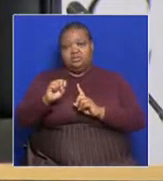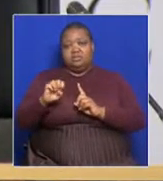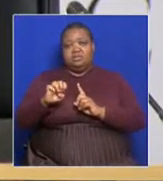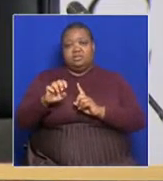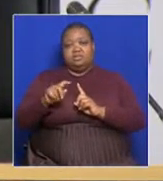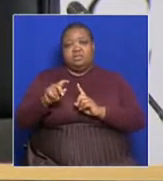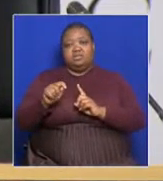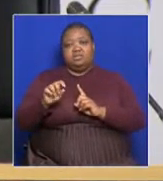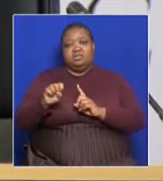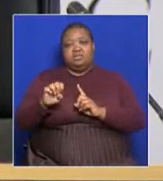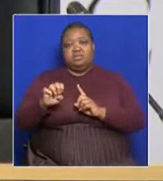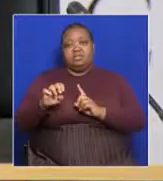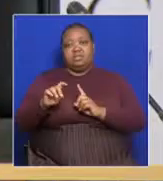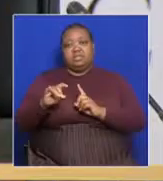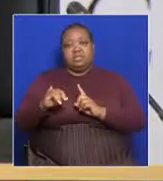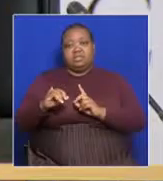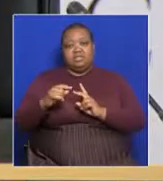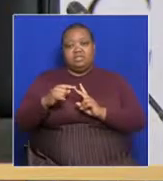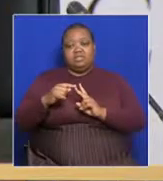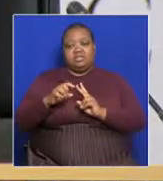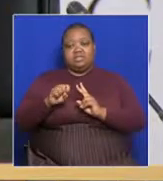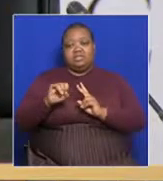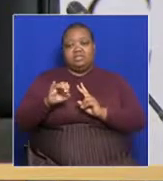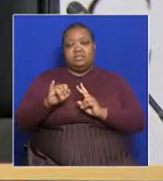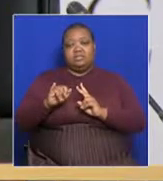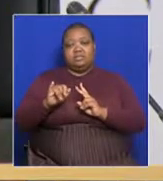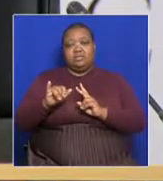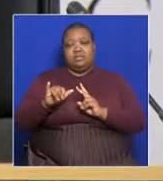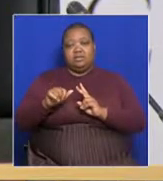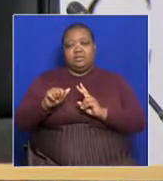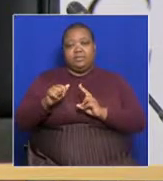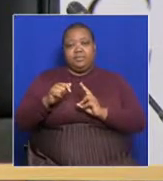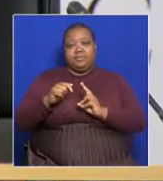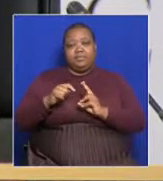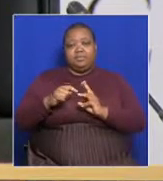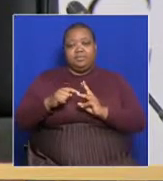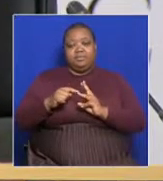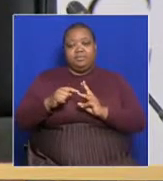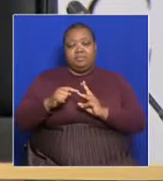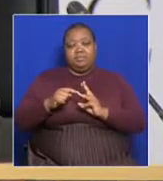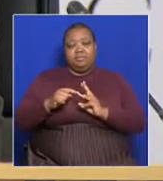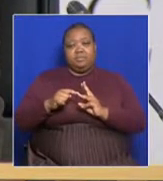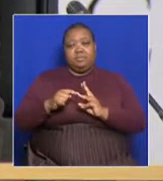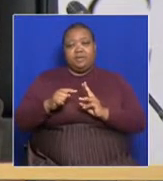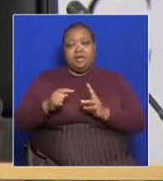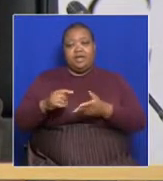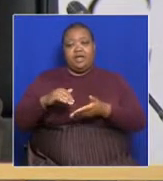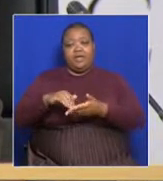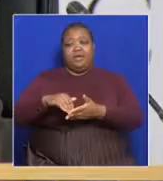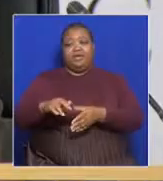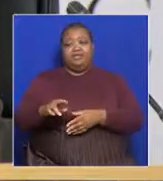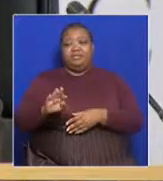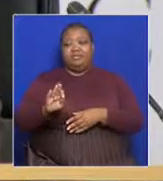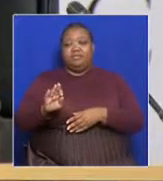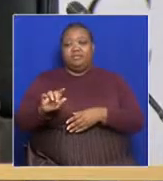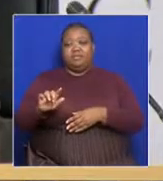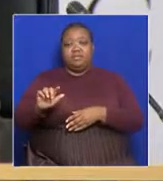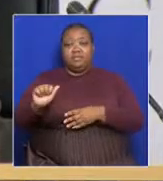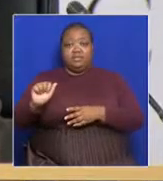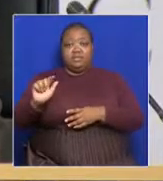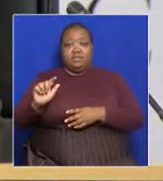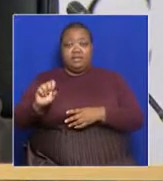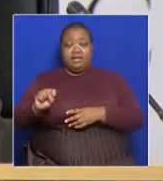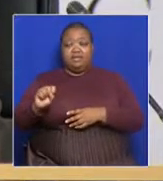had arrived there to the FSL, just to meet with them, he is the one who told me that they